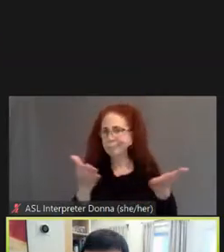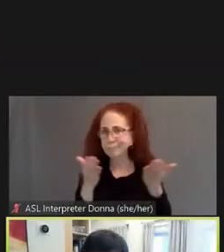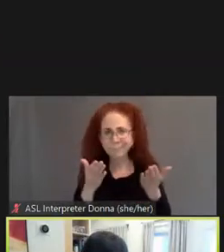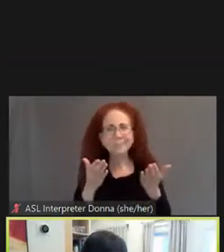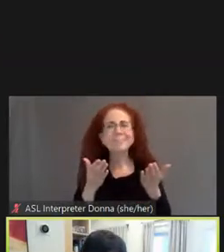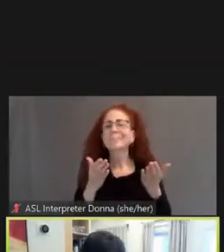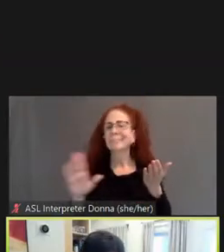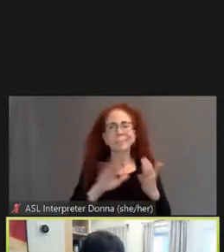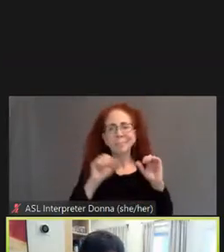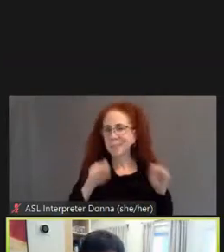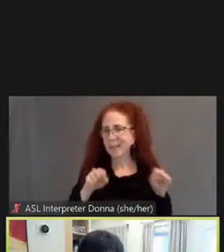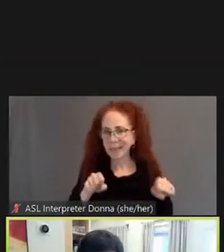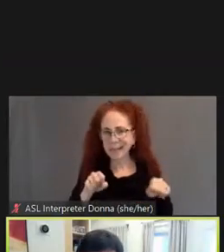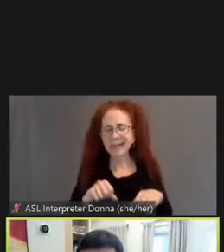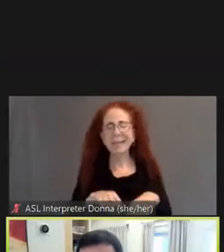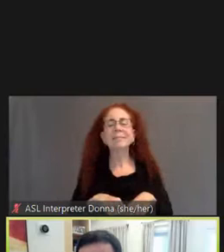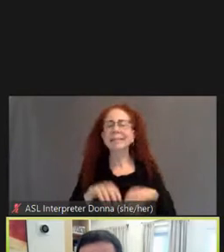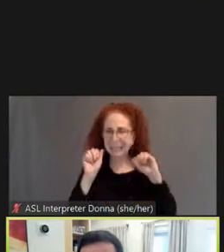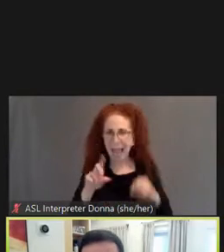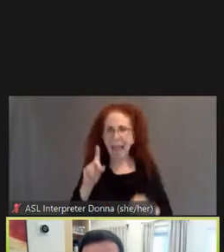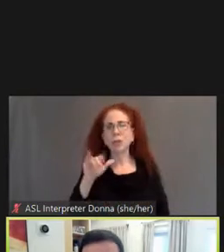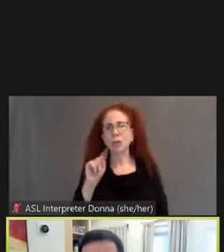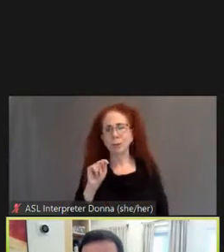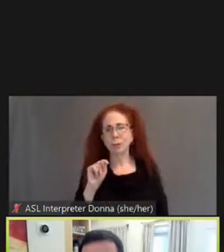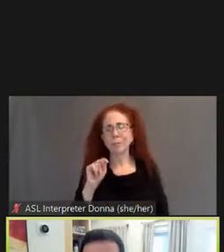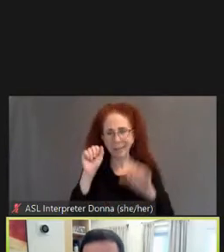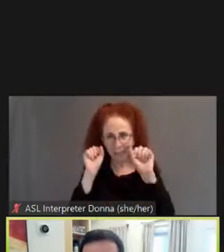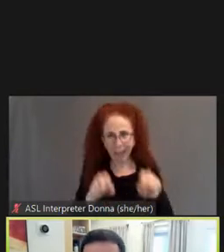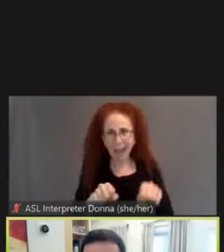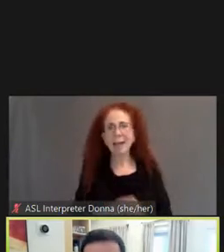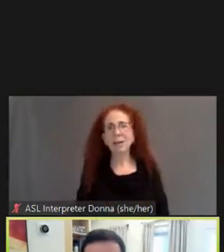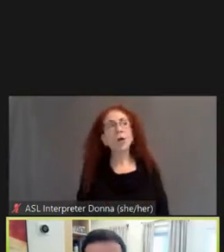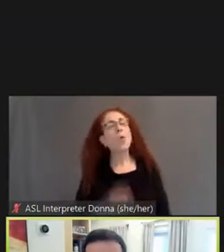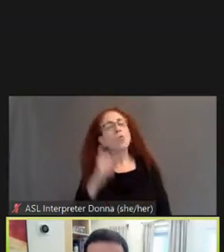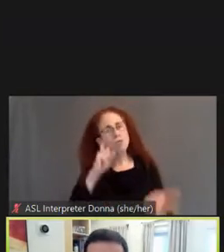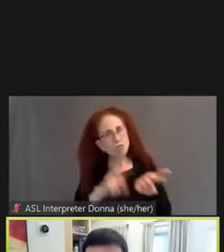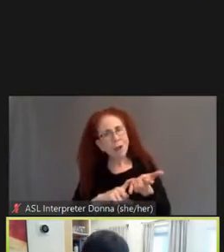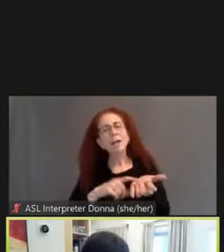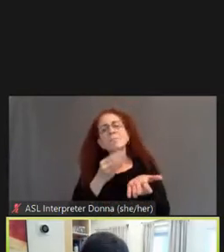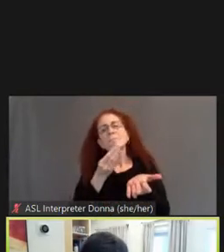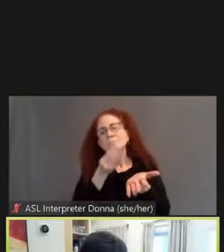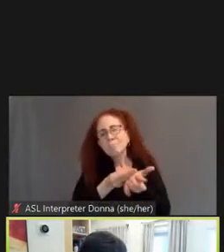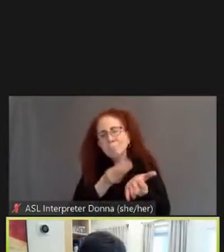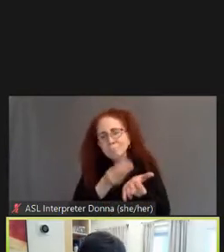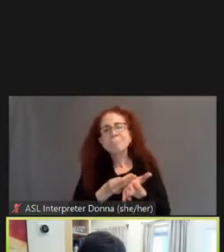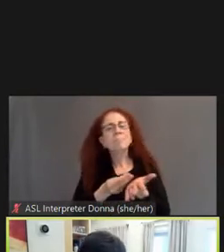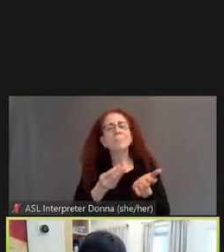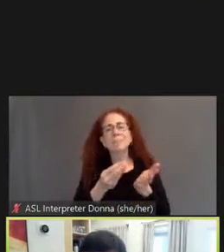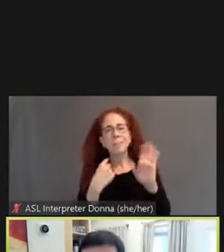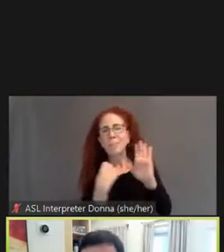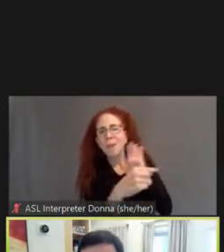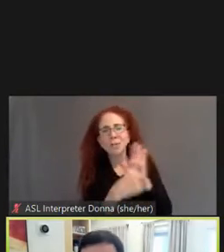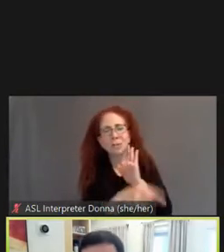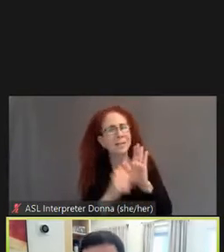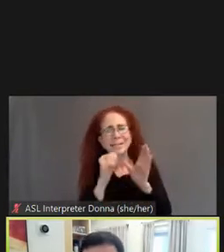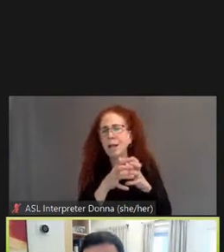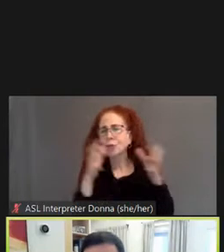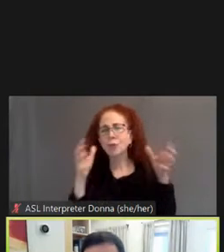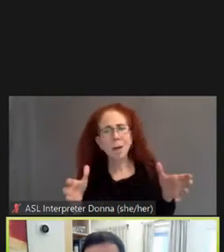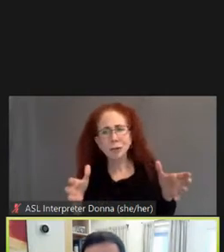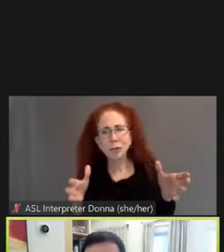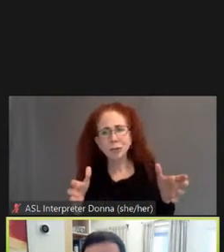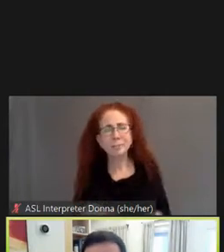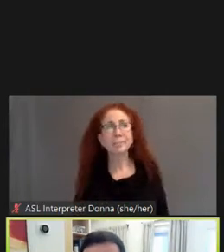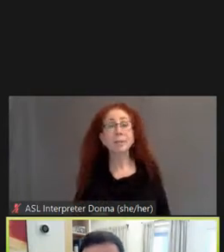reach. This is something that can be done. We recognize that budgetarily, the lift is not too great. And from a